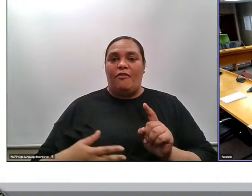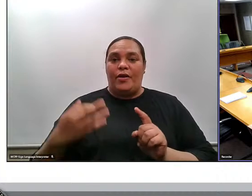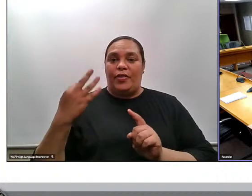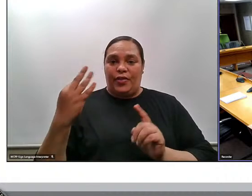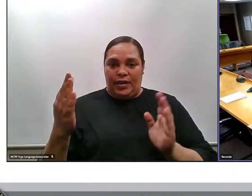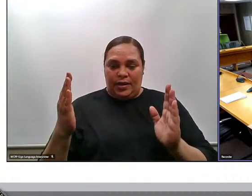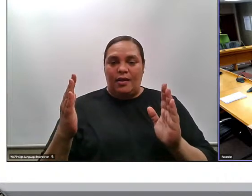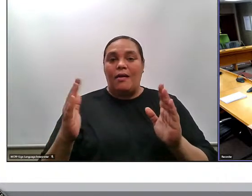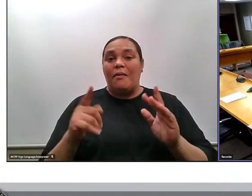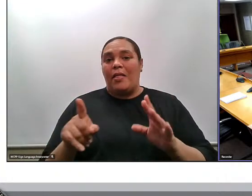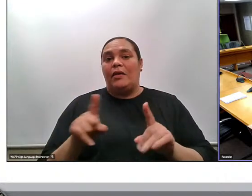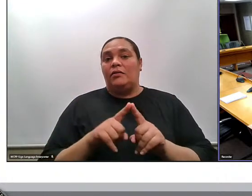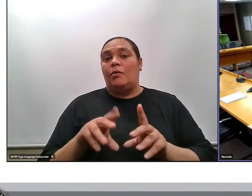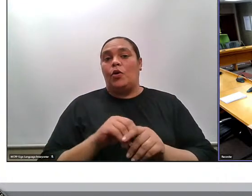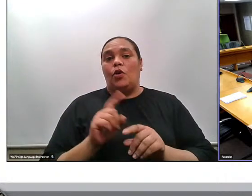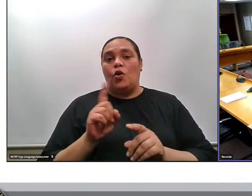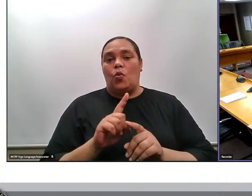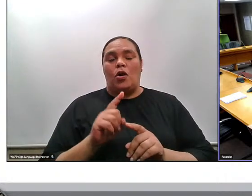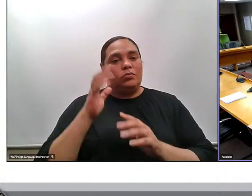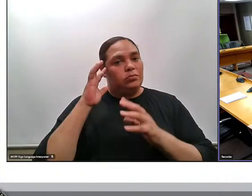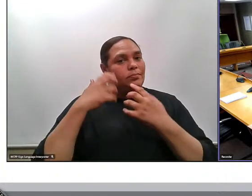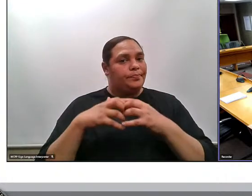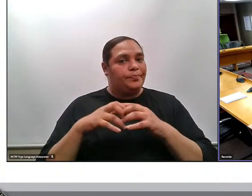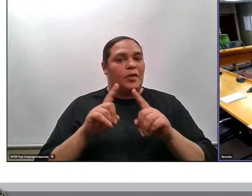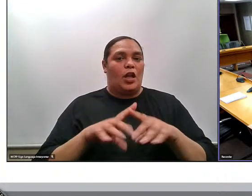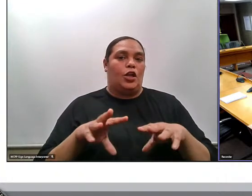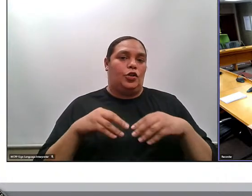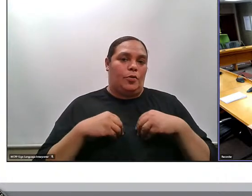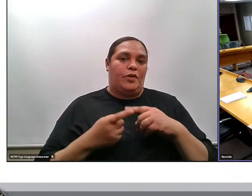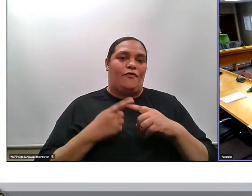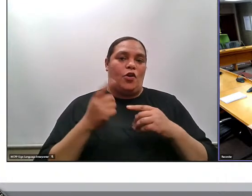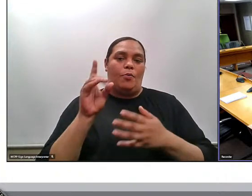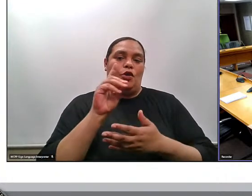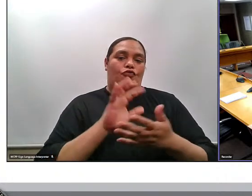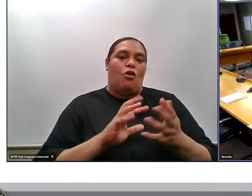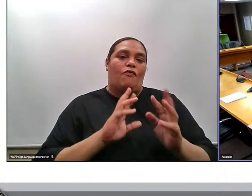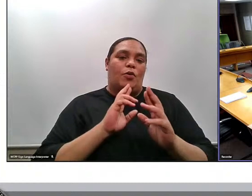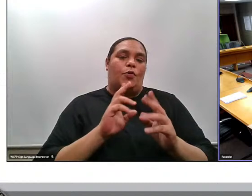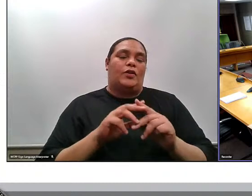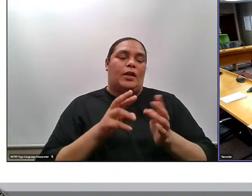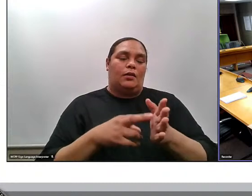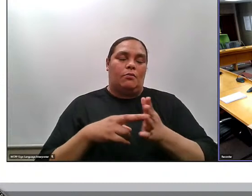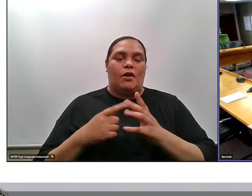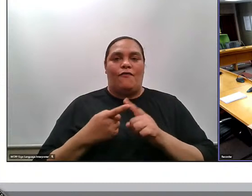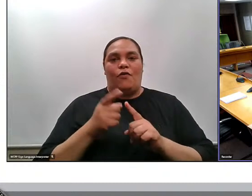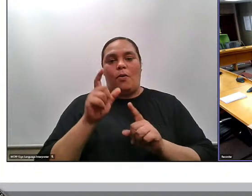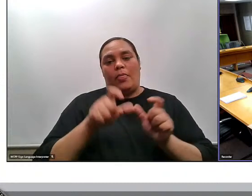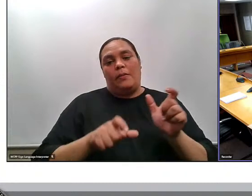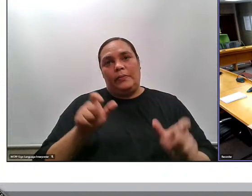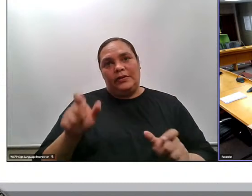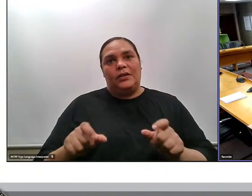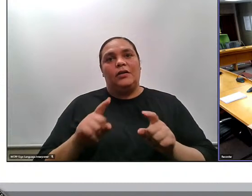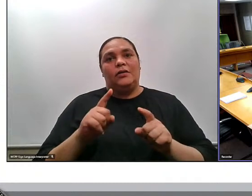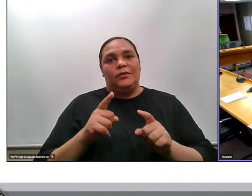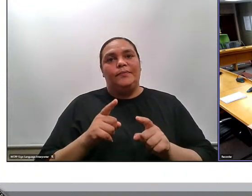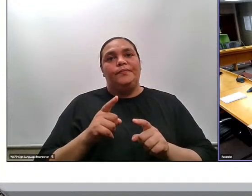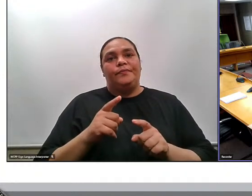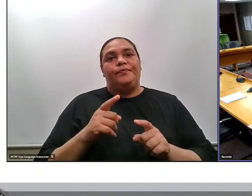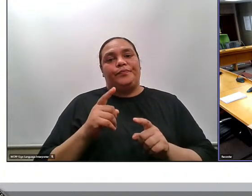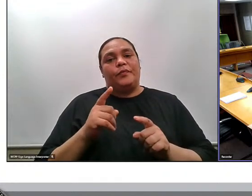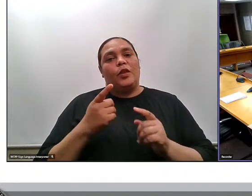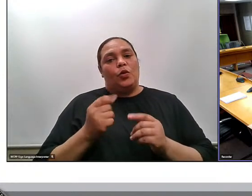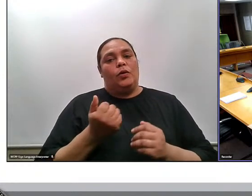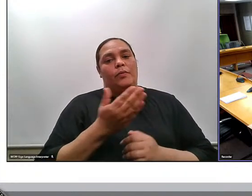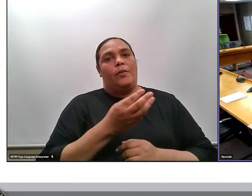And this will include consideration and adoption of the draft report and recommendations of the candidates to be submitted